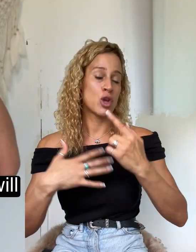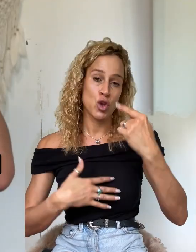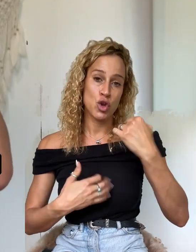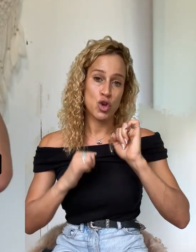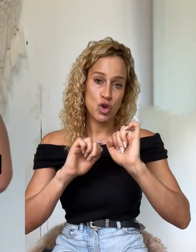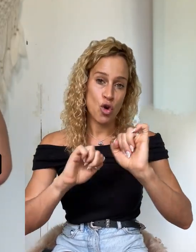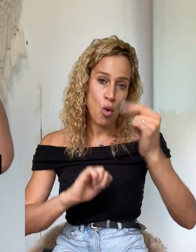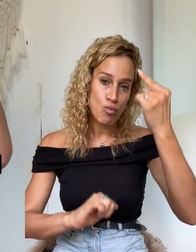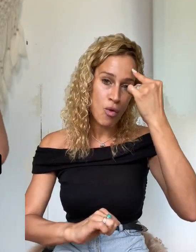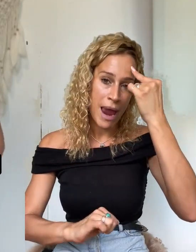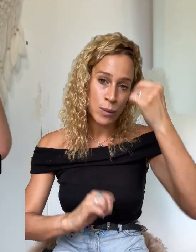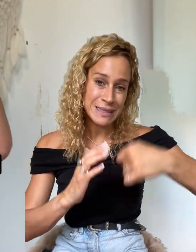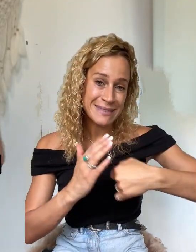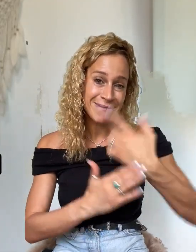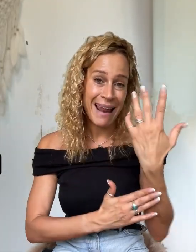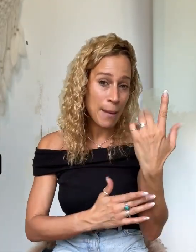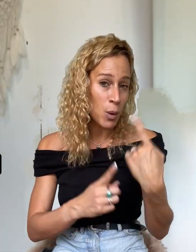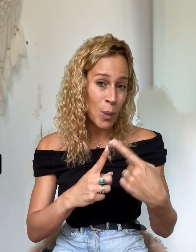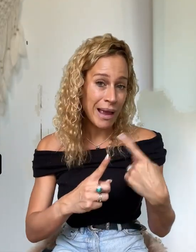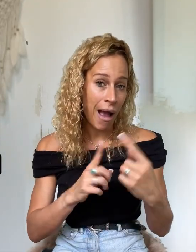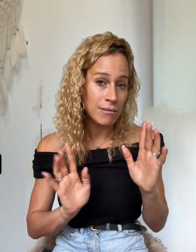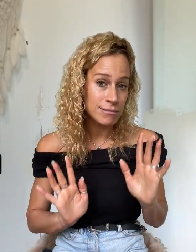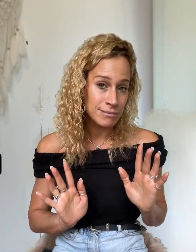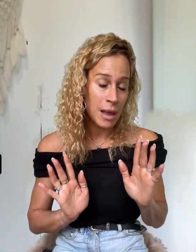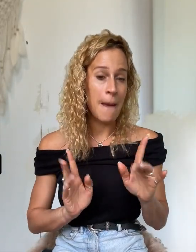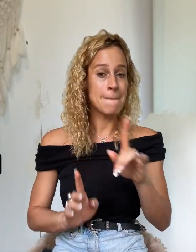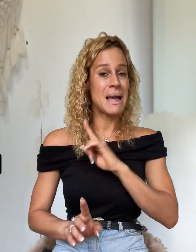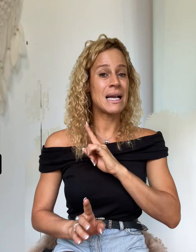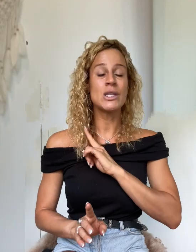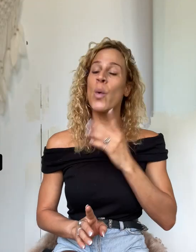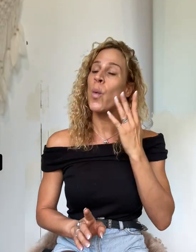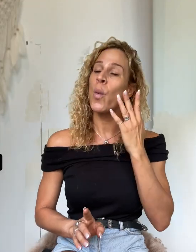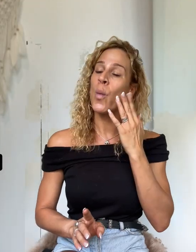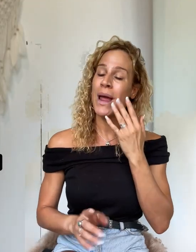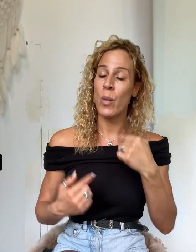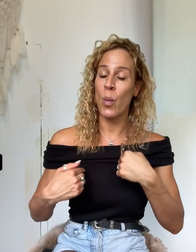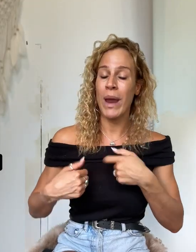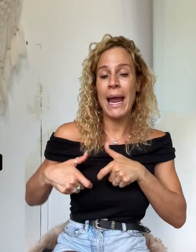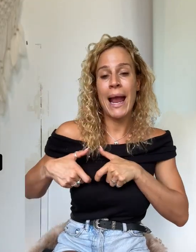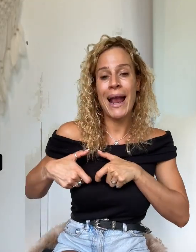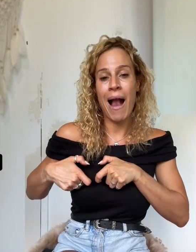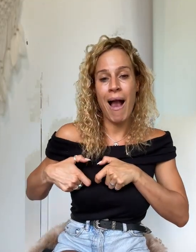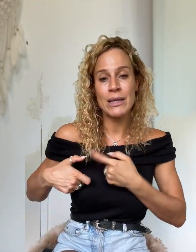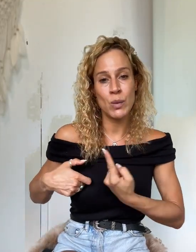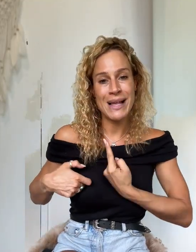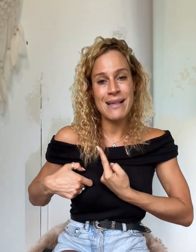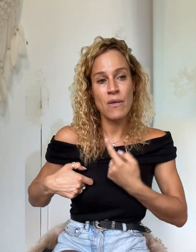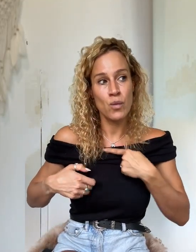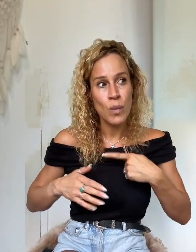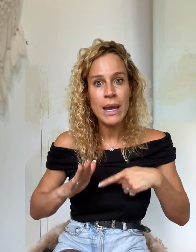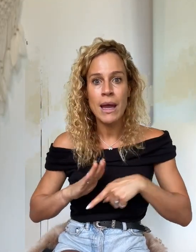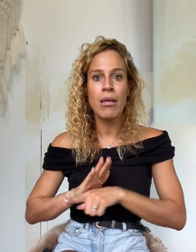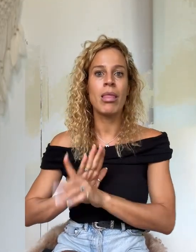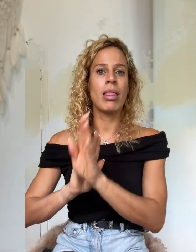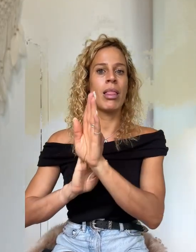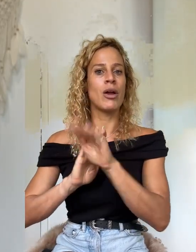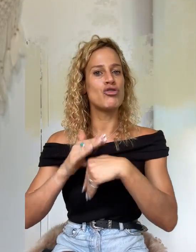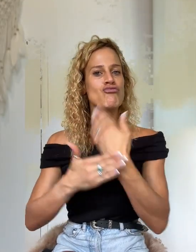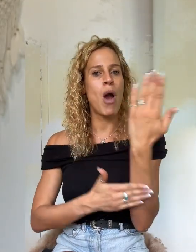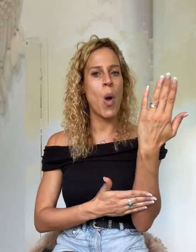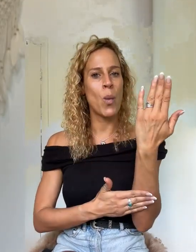will develop a lot quicker and do a lot better. Because when we're kind to ourselves, we do grow better.